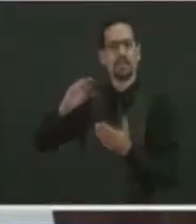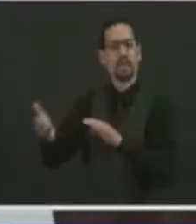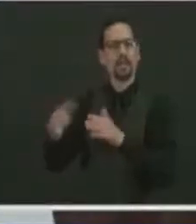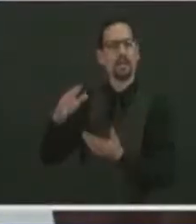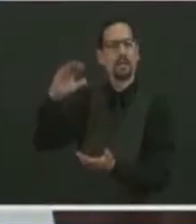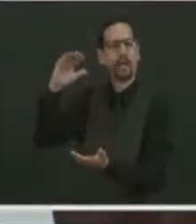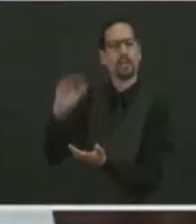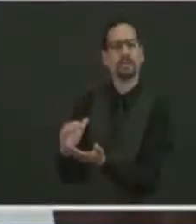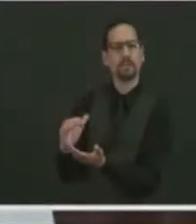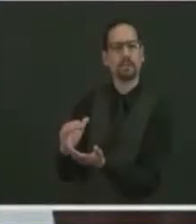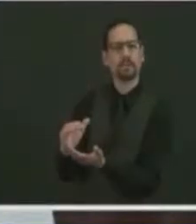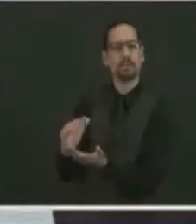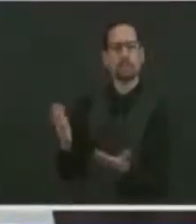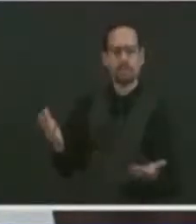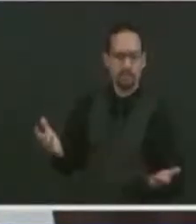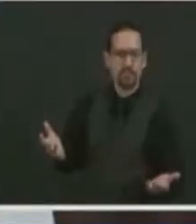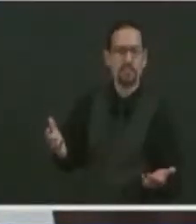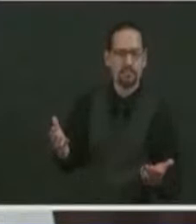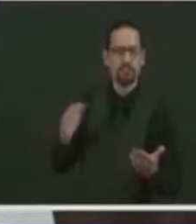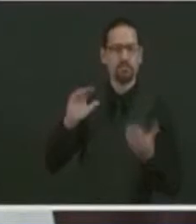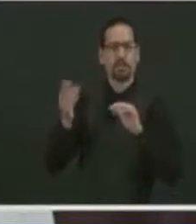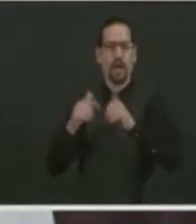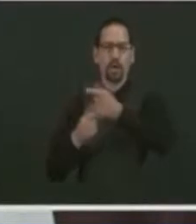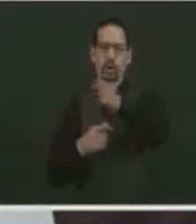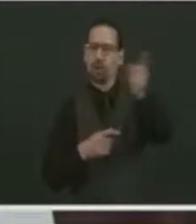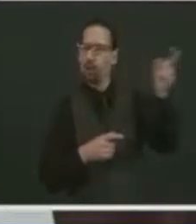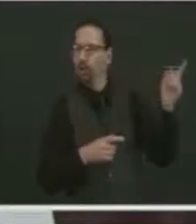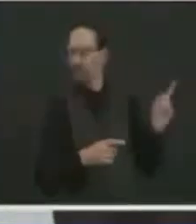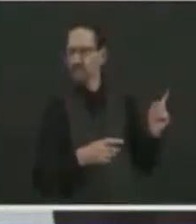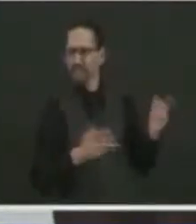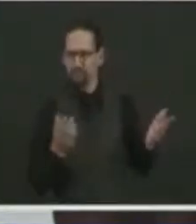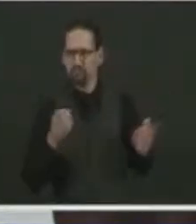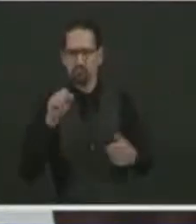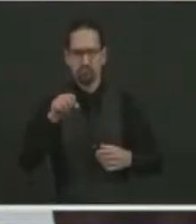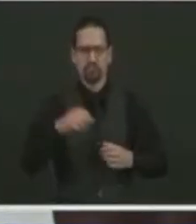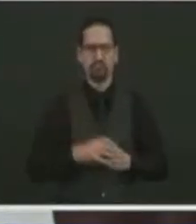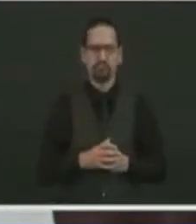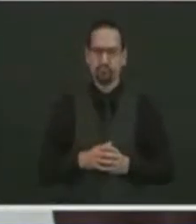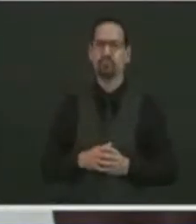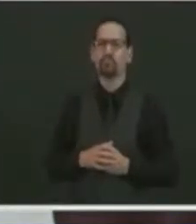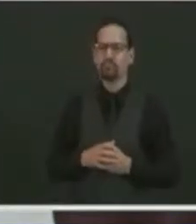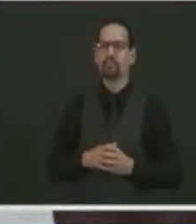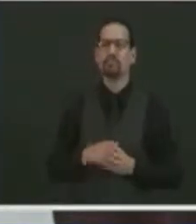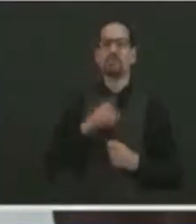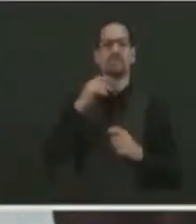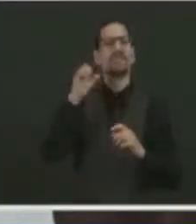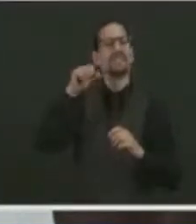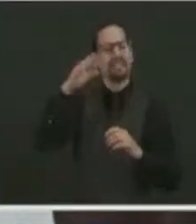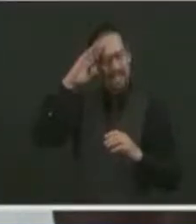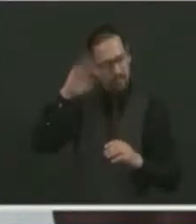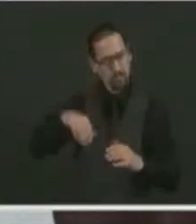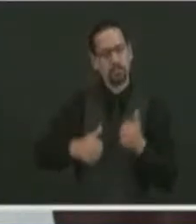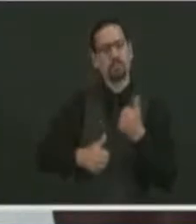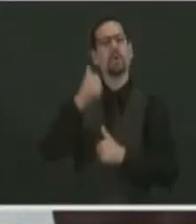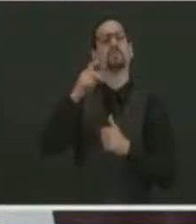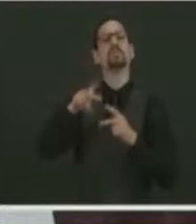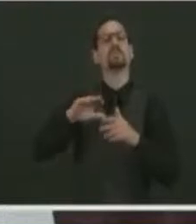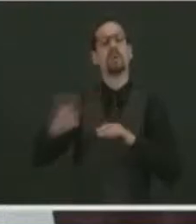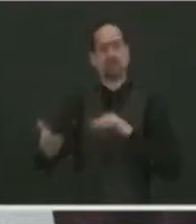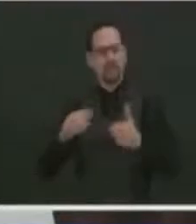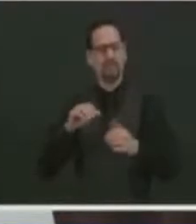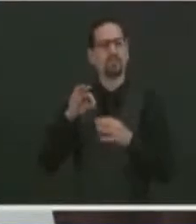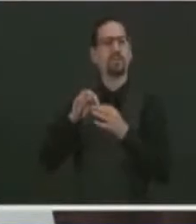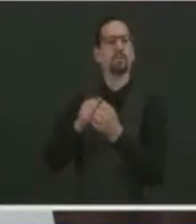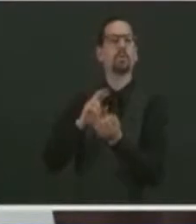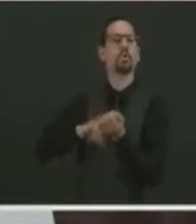that they've been primarily concentrated in nursing homes is a very sad reality, and one that we're trying to get better at every